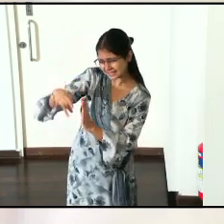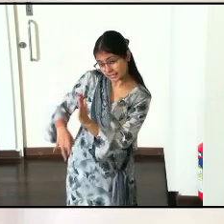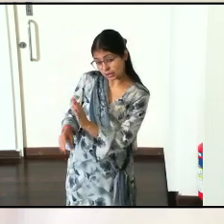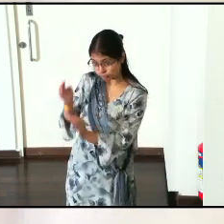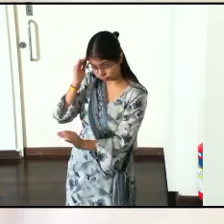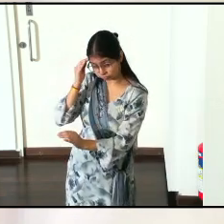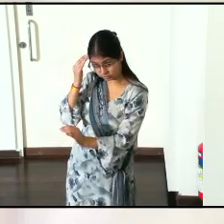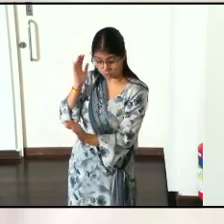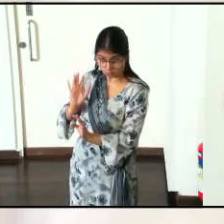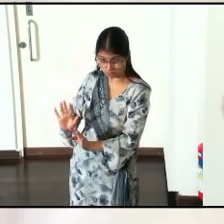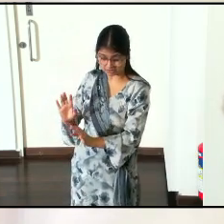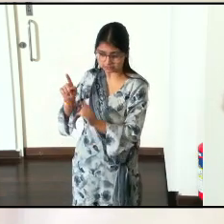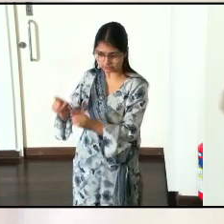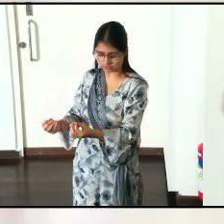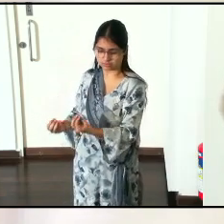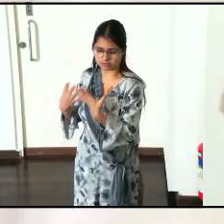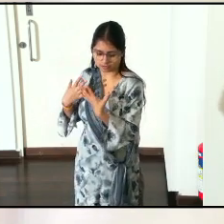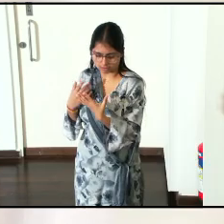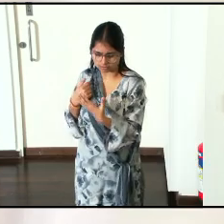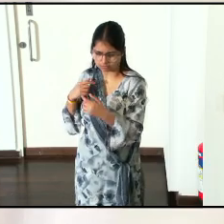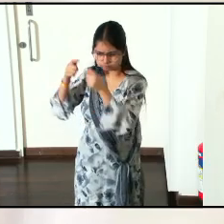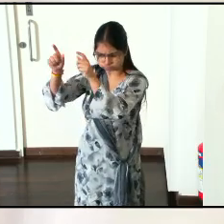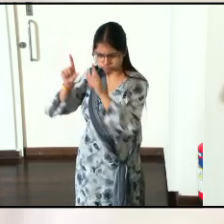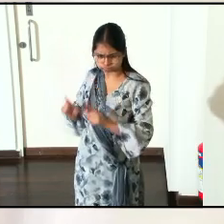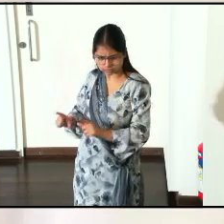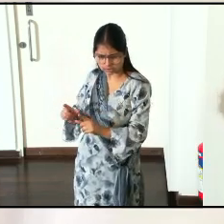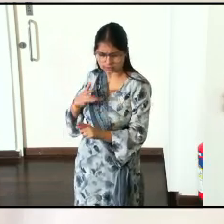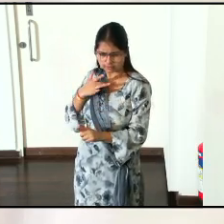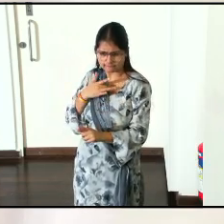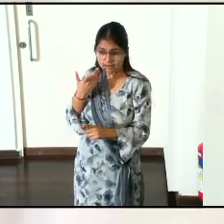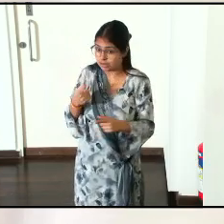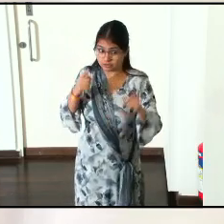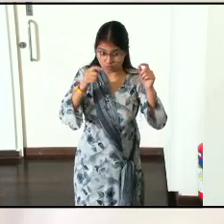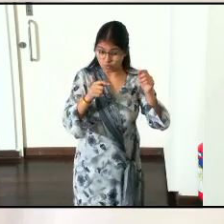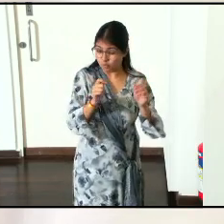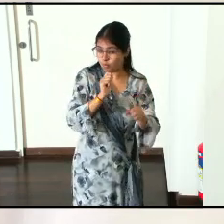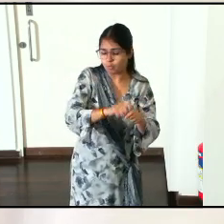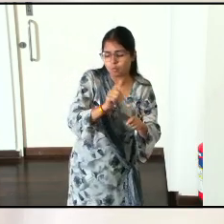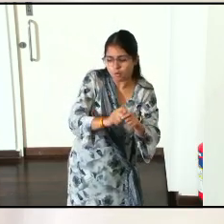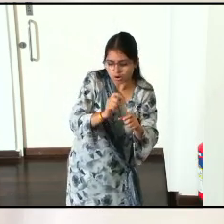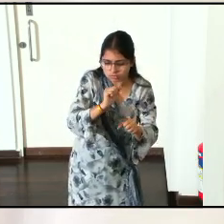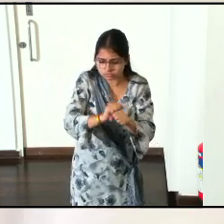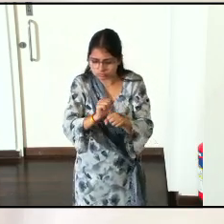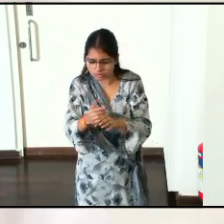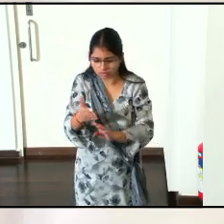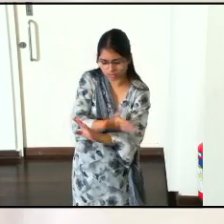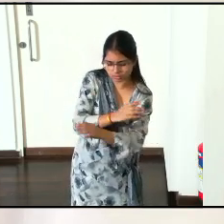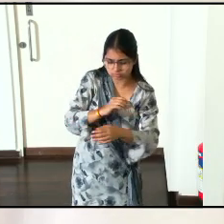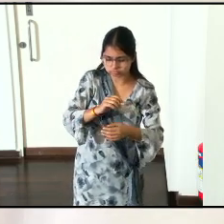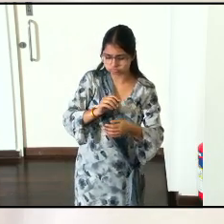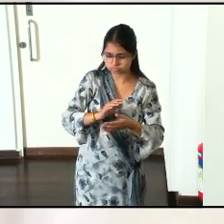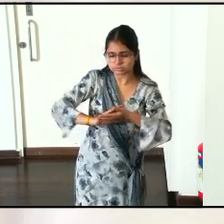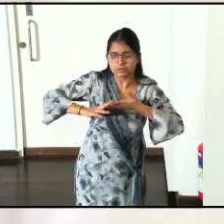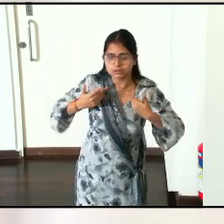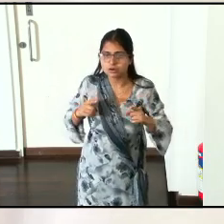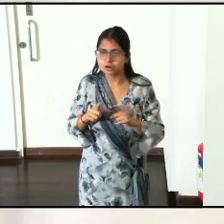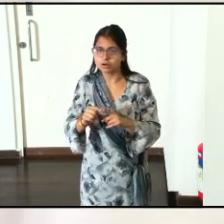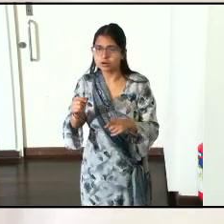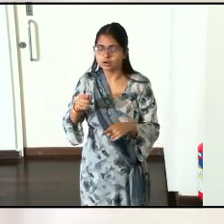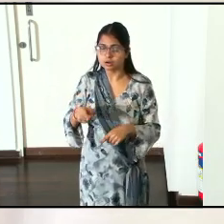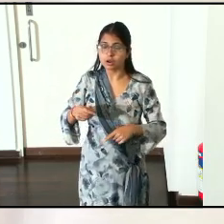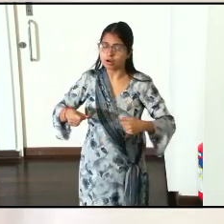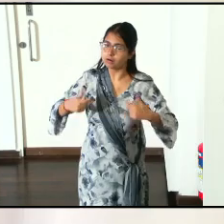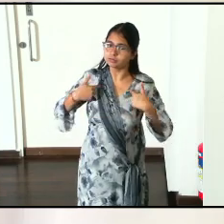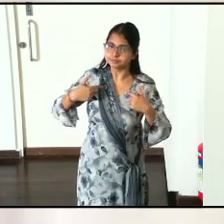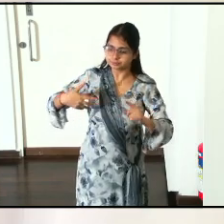what that tells me is that work like this cannot be done unless and until one also has a rich